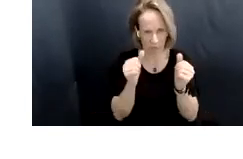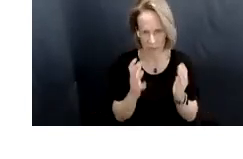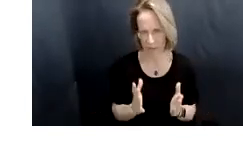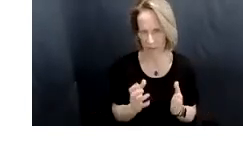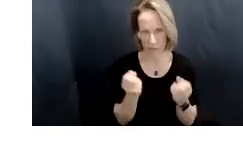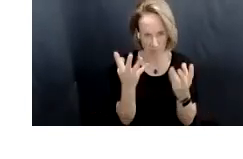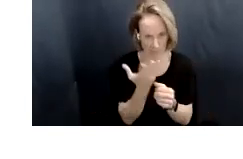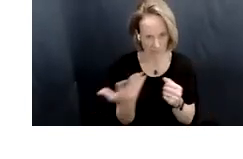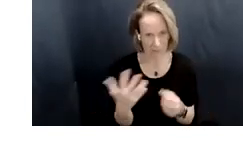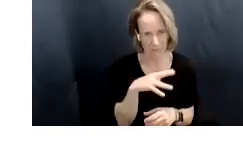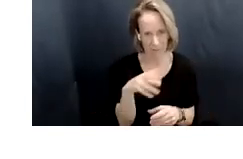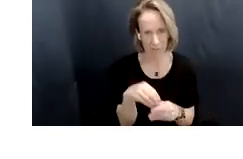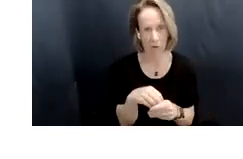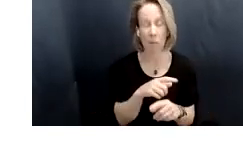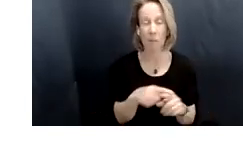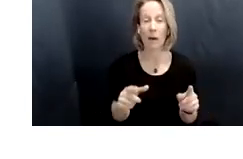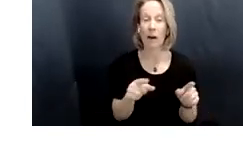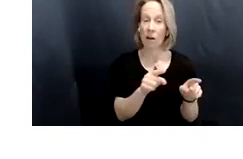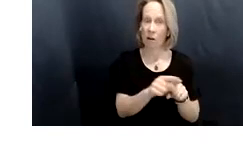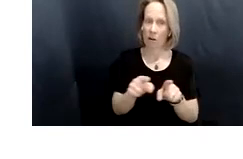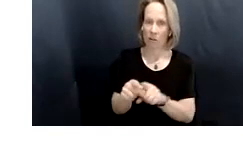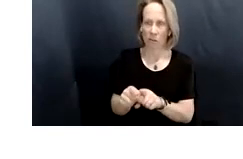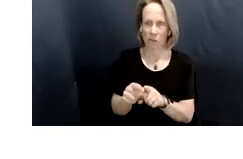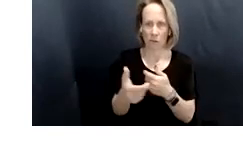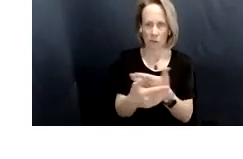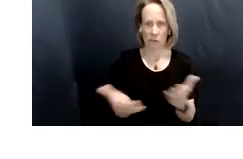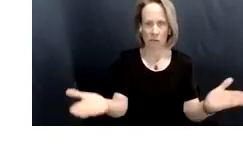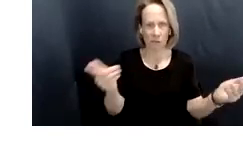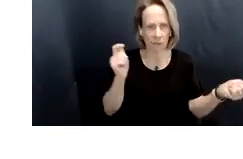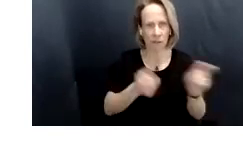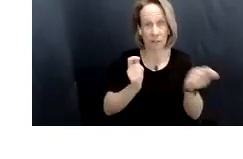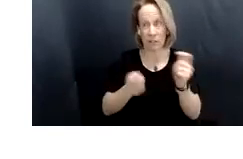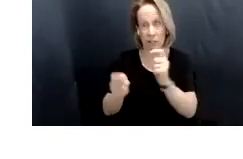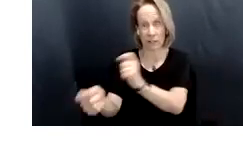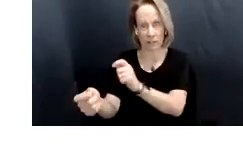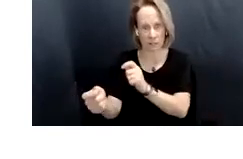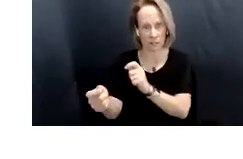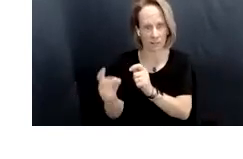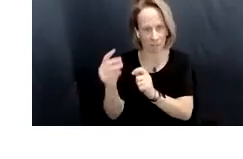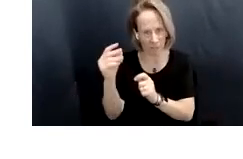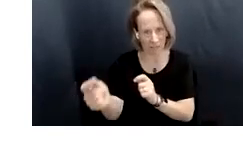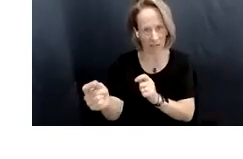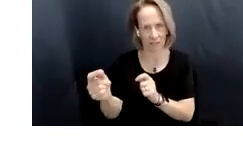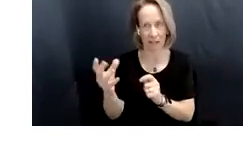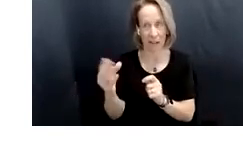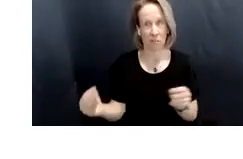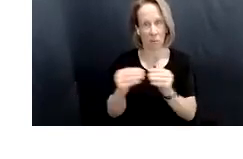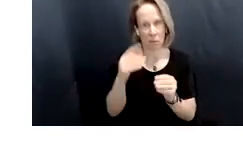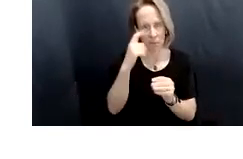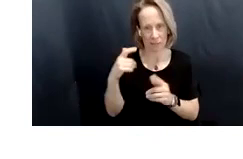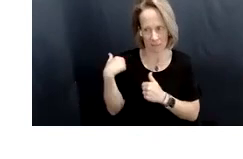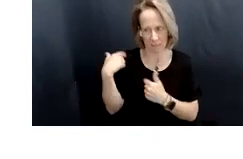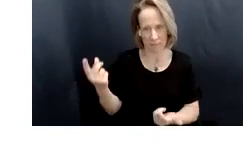are changing so very quickly, especially within this last year. So sometimes it can be easy for